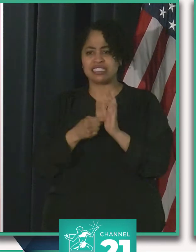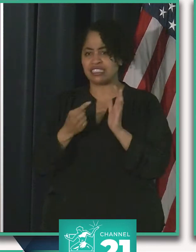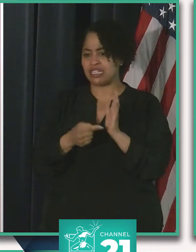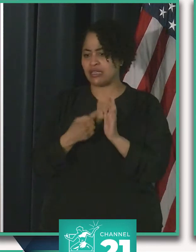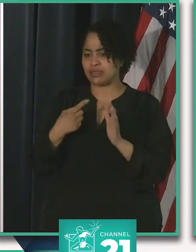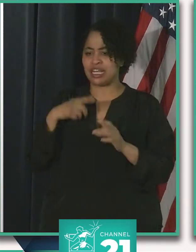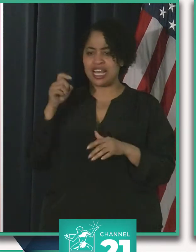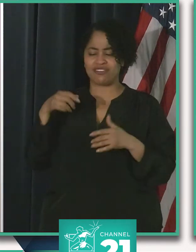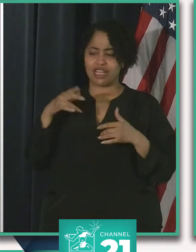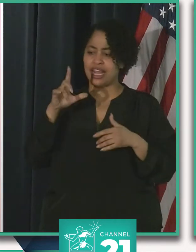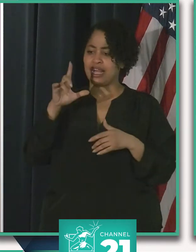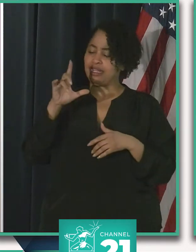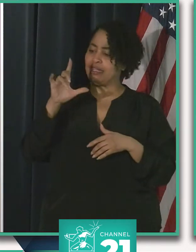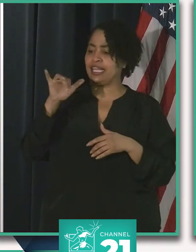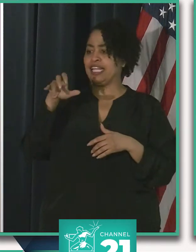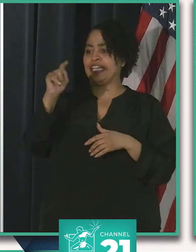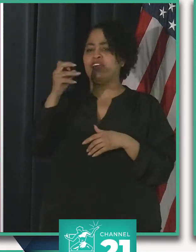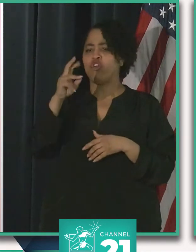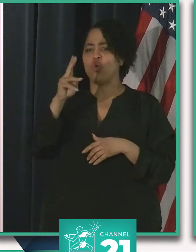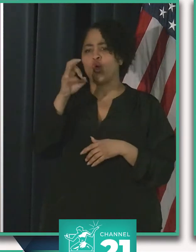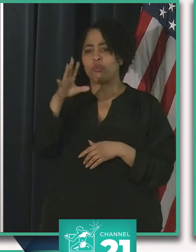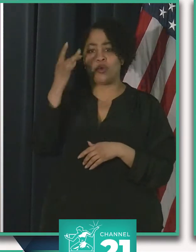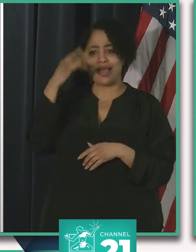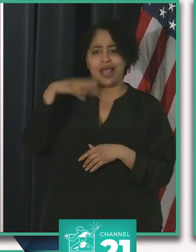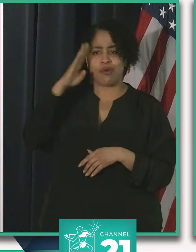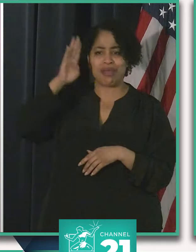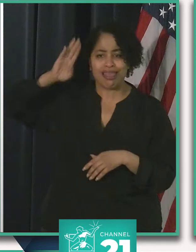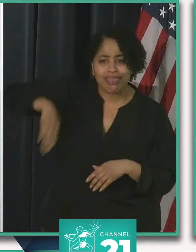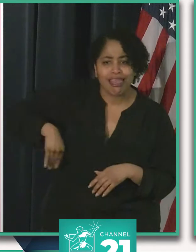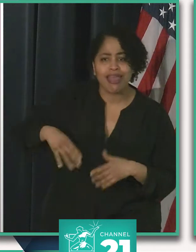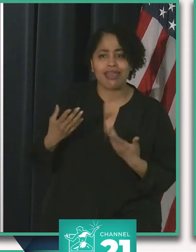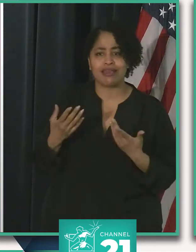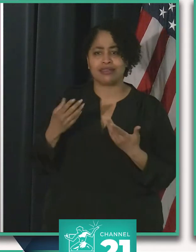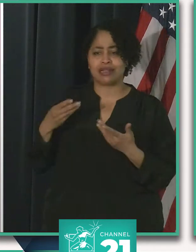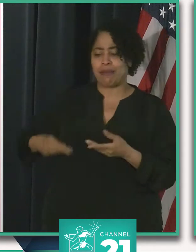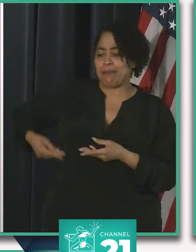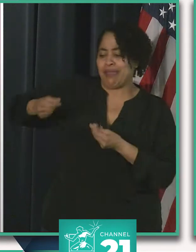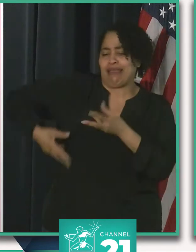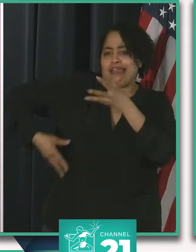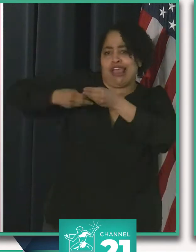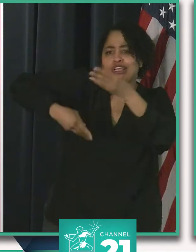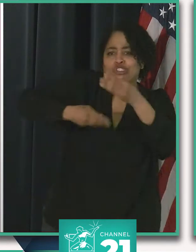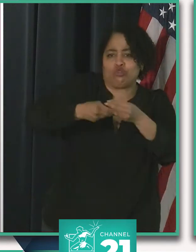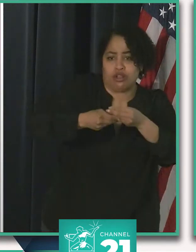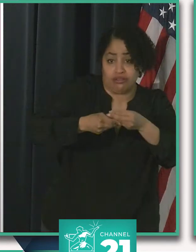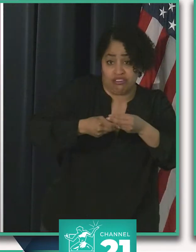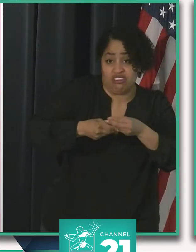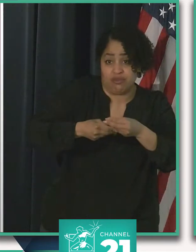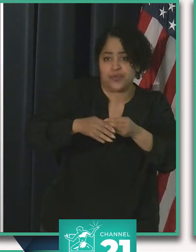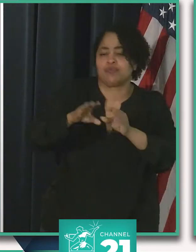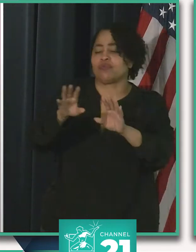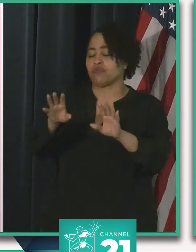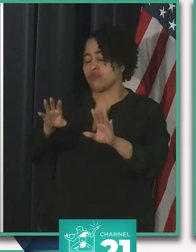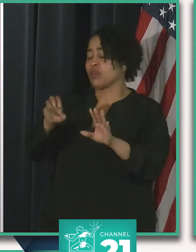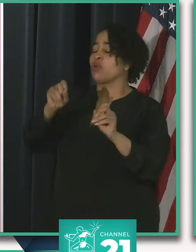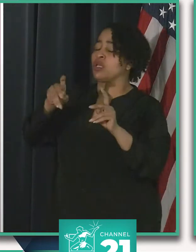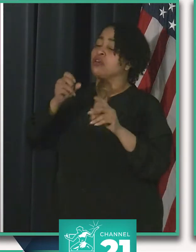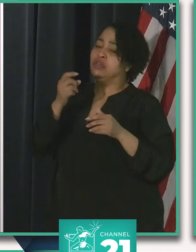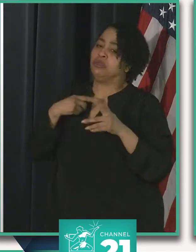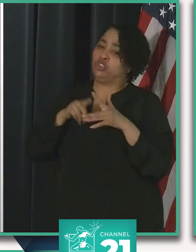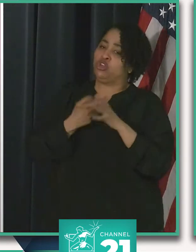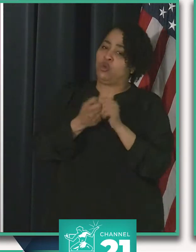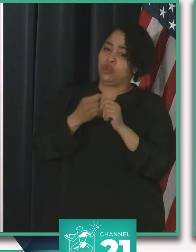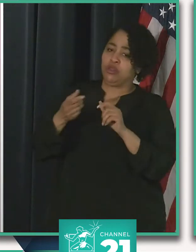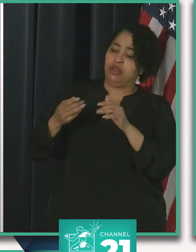Lyft and Uber because I'm not going to get to where I'm going on time, paying extra. So let me start with the basic question.